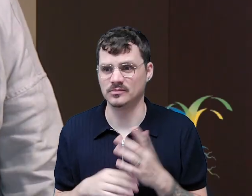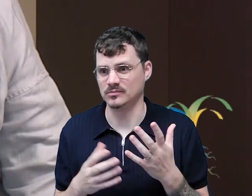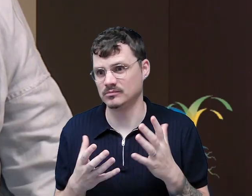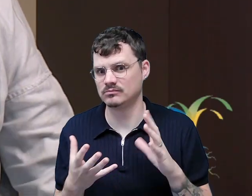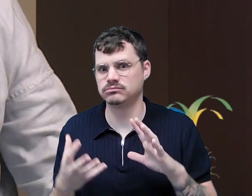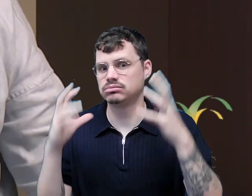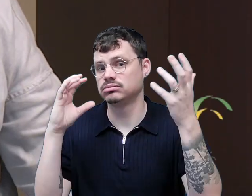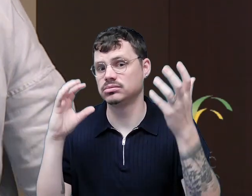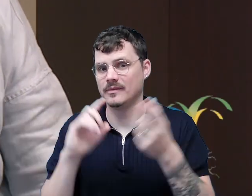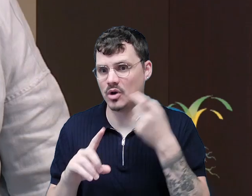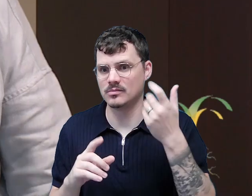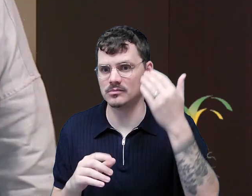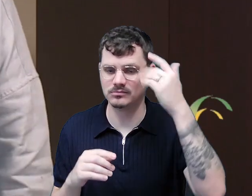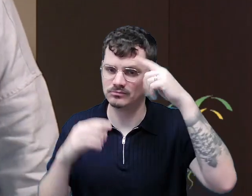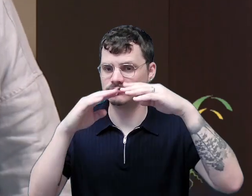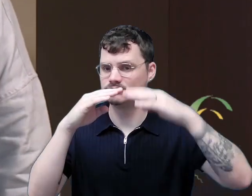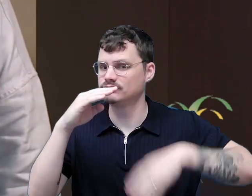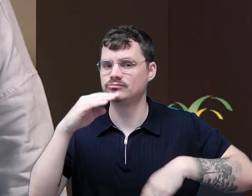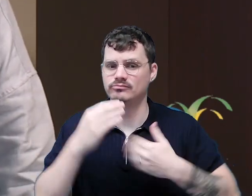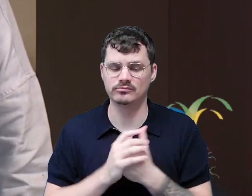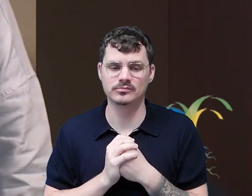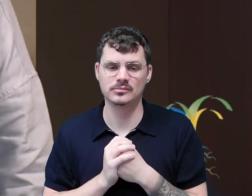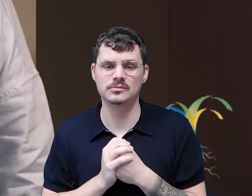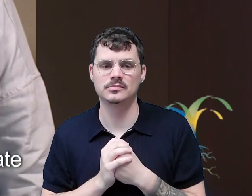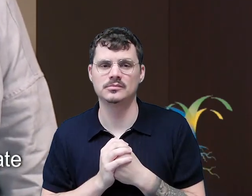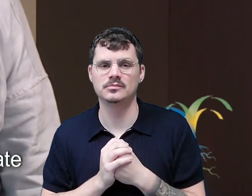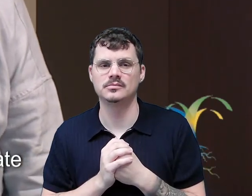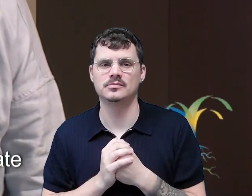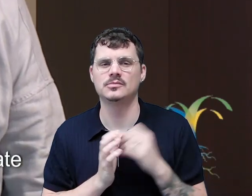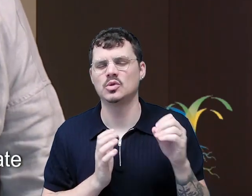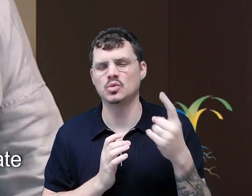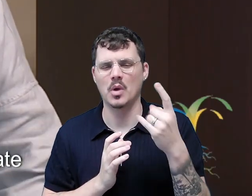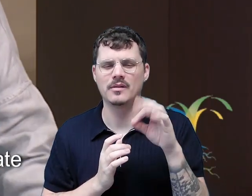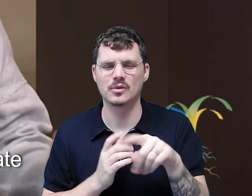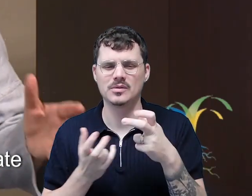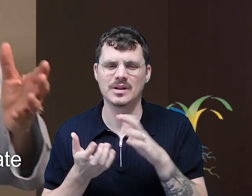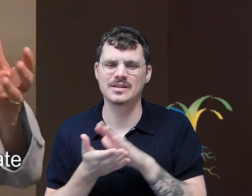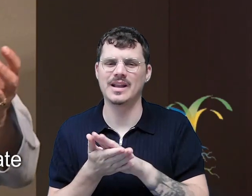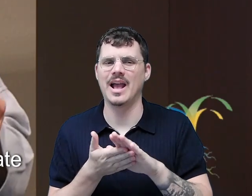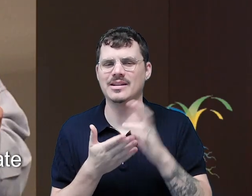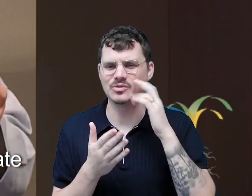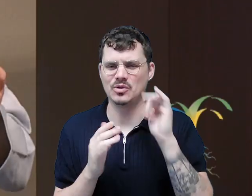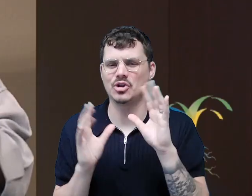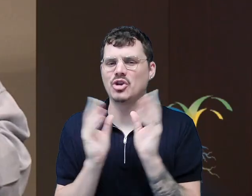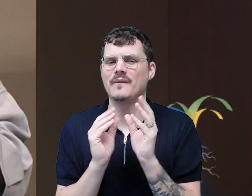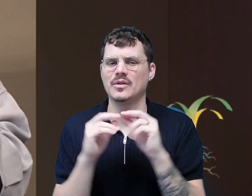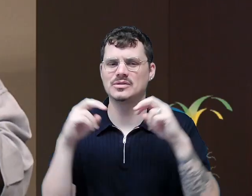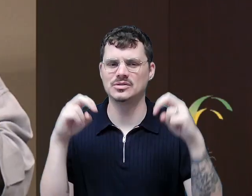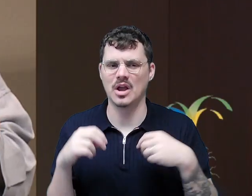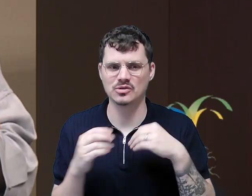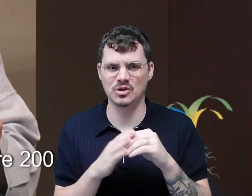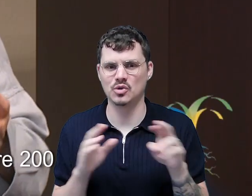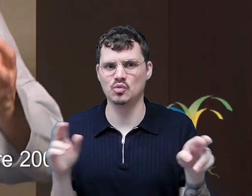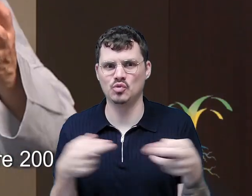just a wreck from head to toe. So it's one of those nice intimate conference